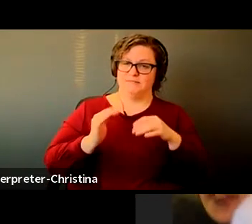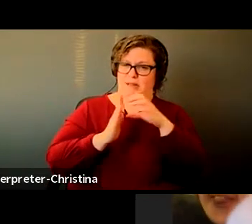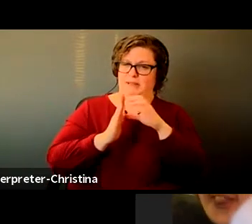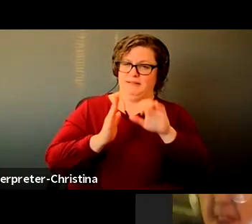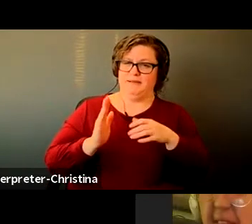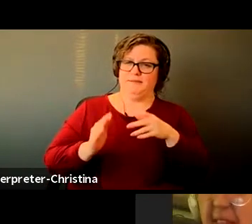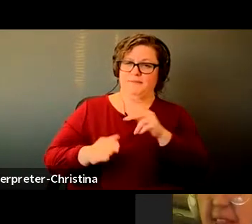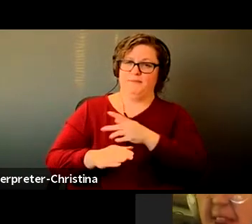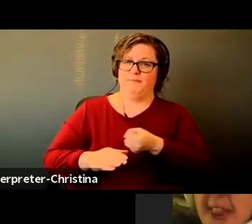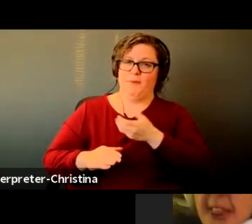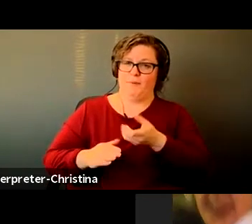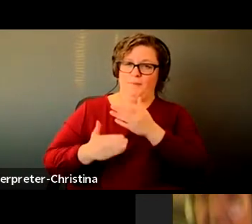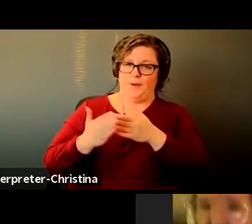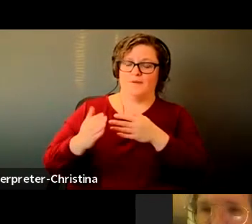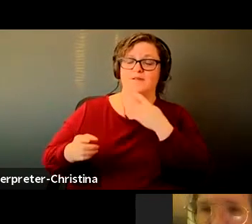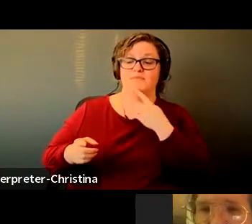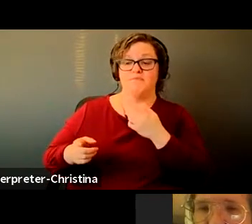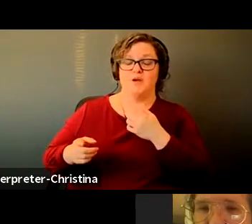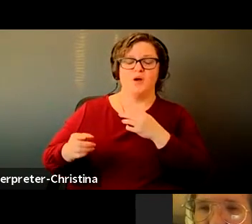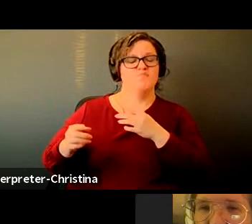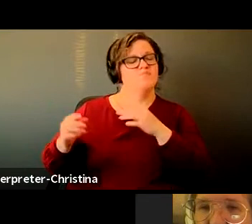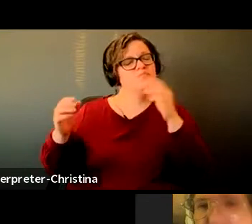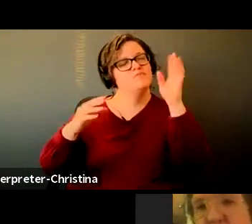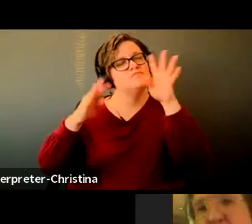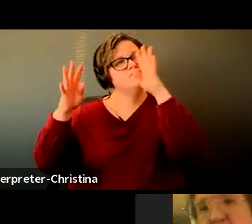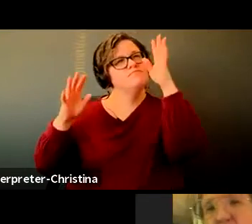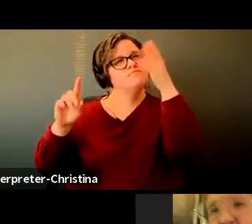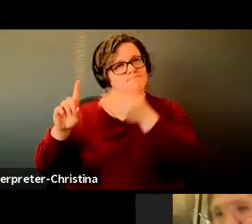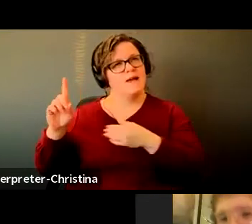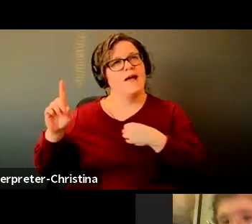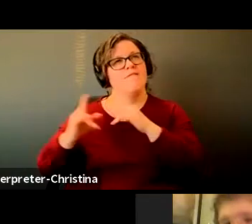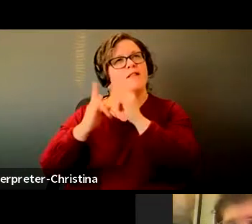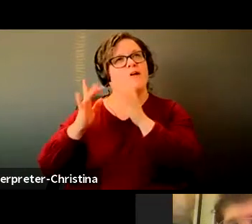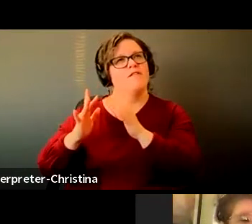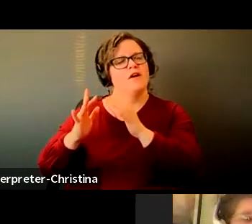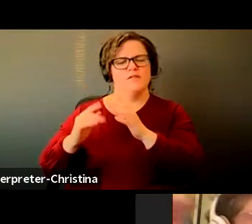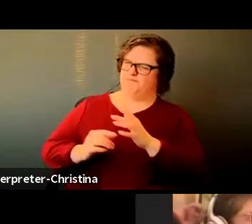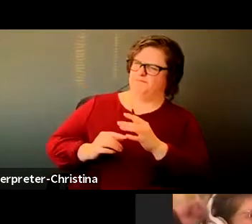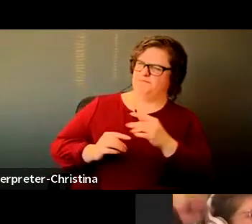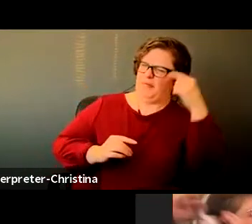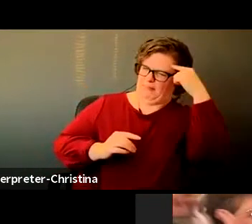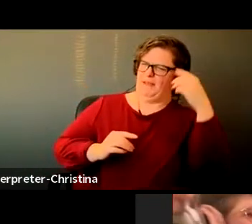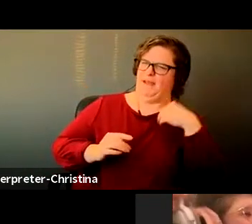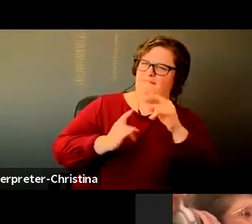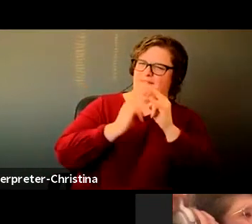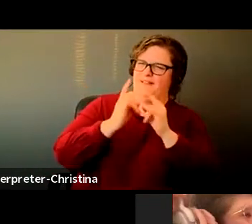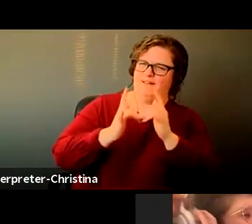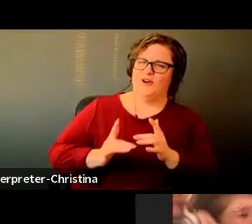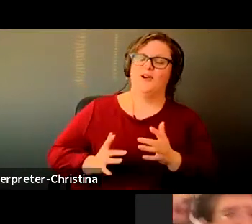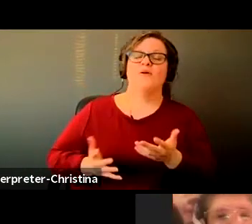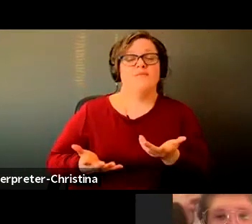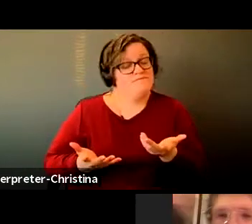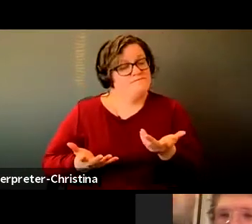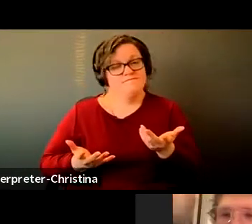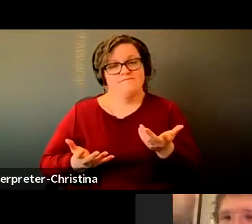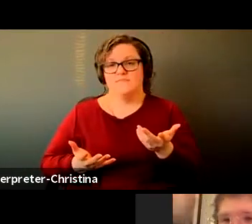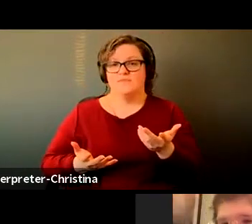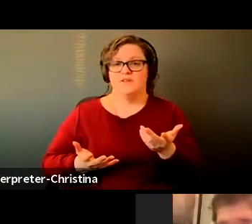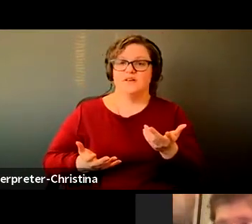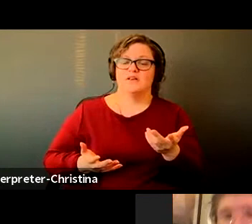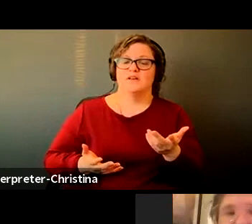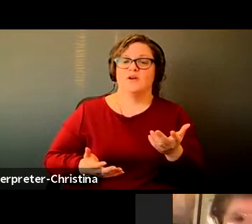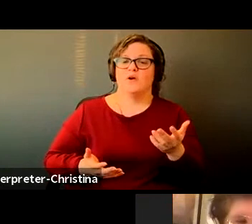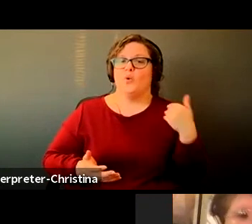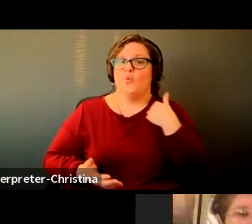there's always that we're not set, right? Like so much of the colonial structures that are imposed on us is about the yes and no,